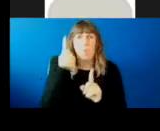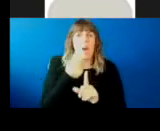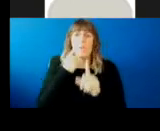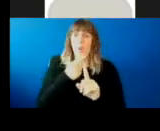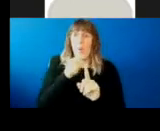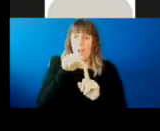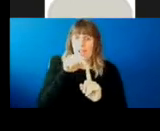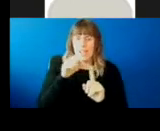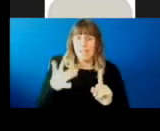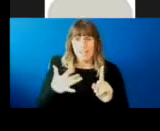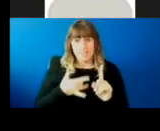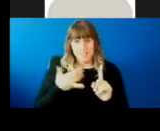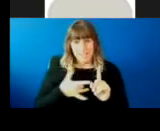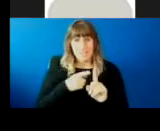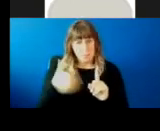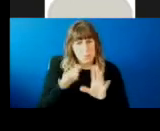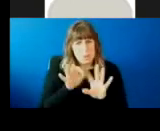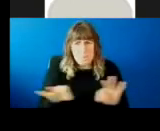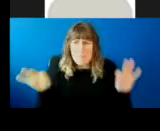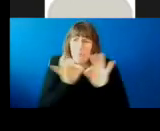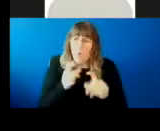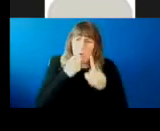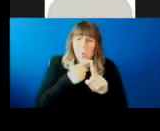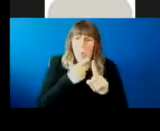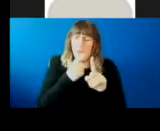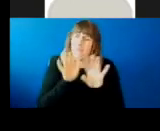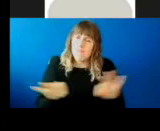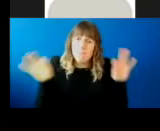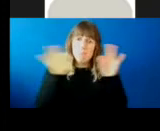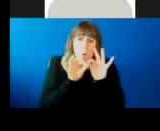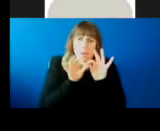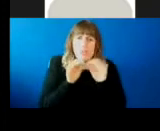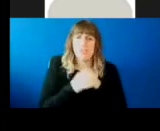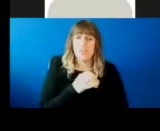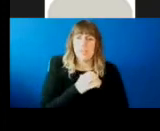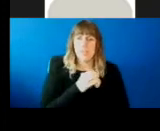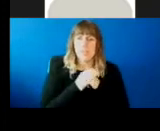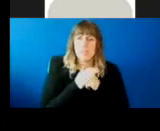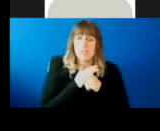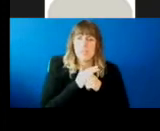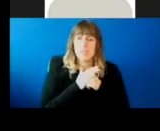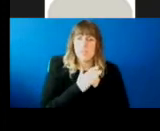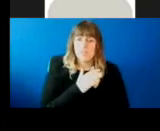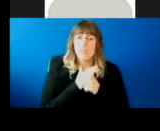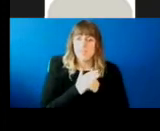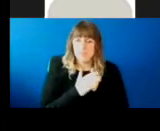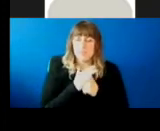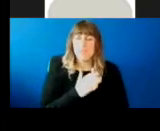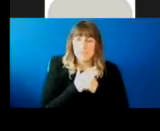that feels like the most important thing you can do. I think we did a bit of